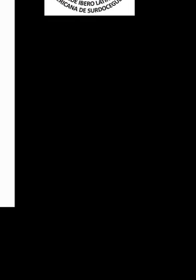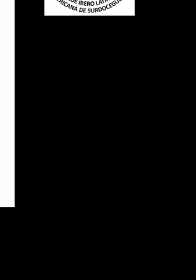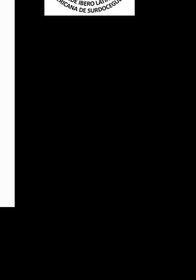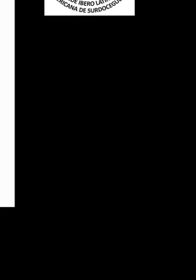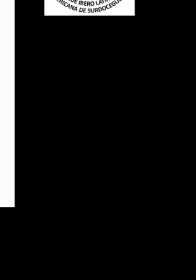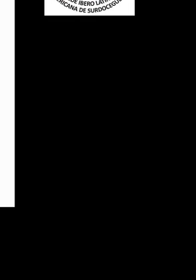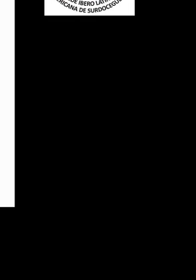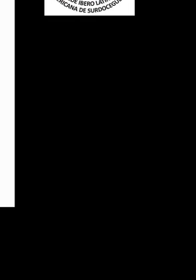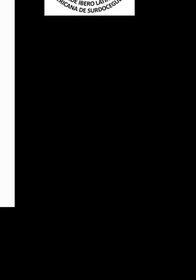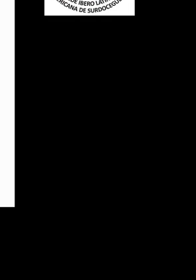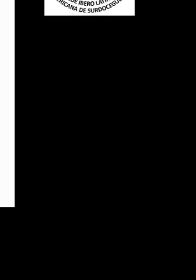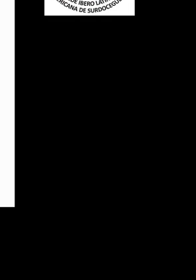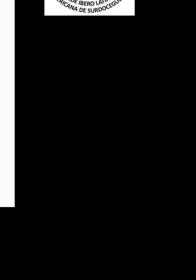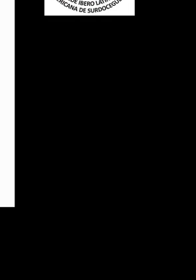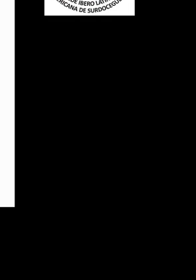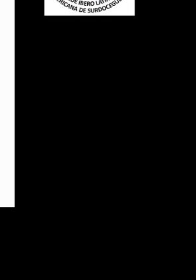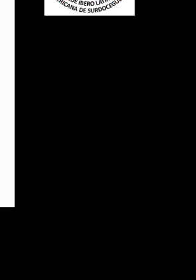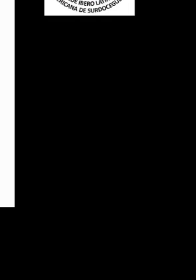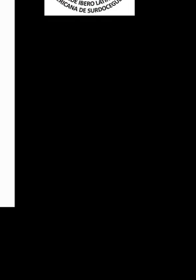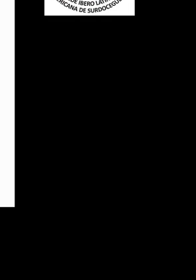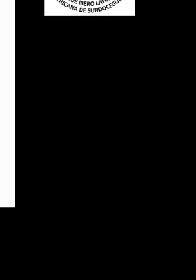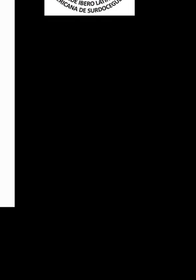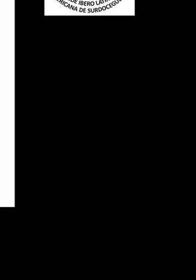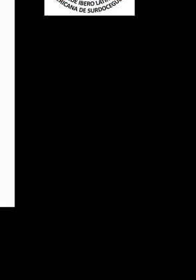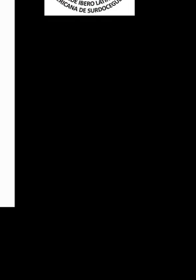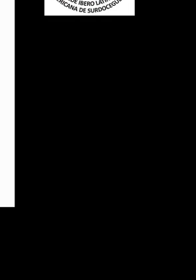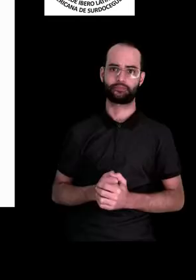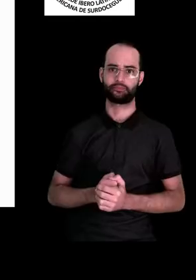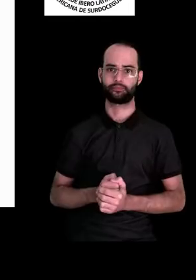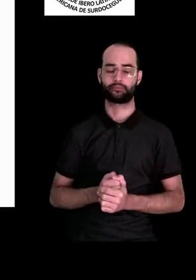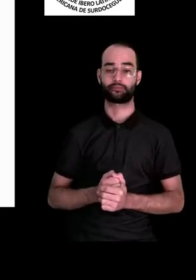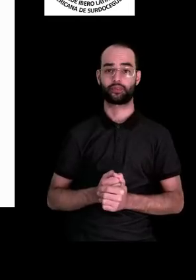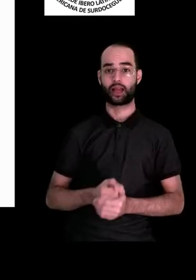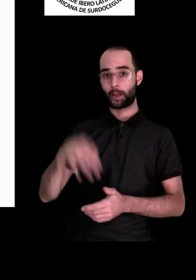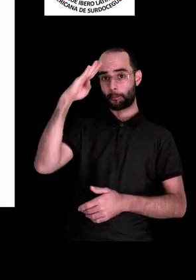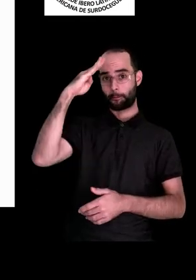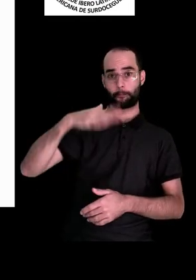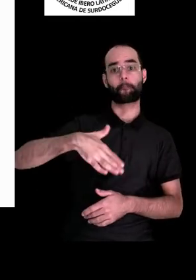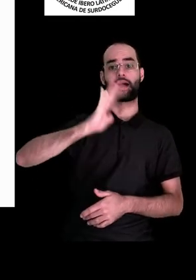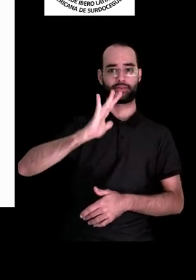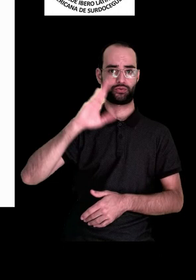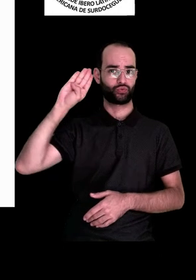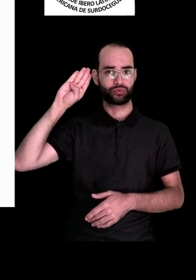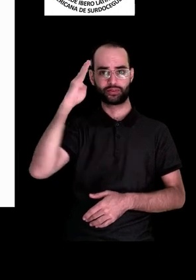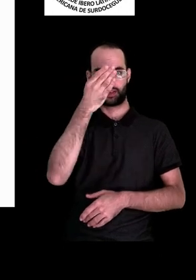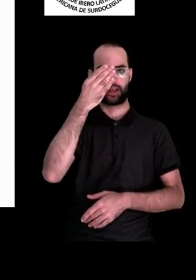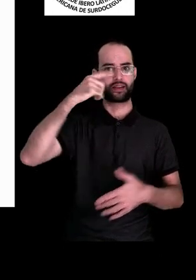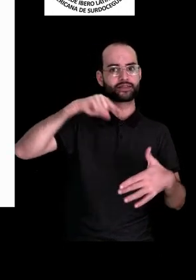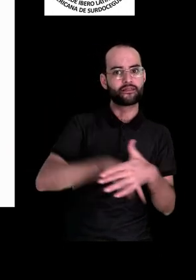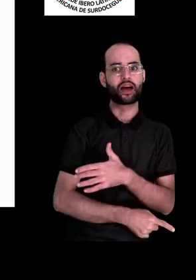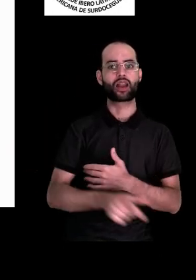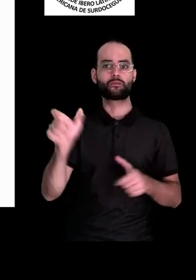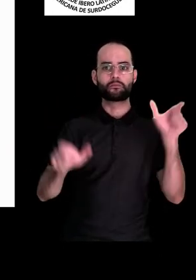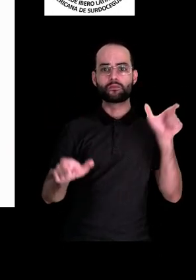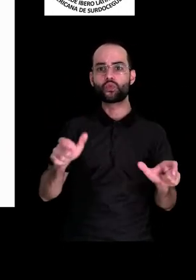8th slide. On the top, in red ink, centered, it's written, prevalence of severe deafblindness by sex. Right